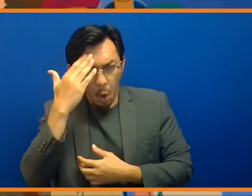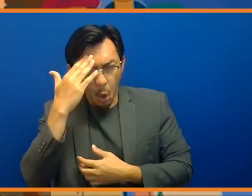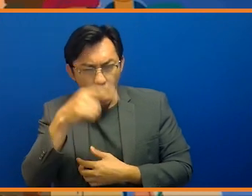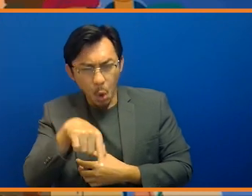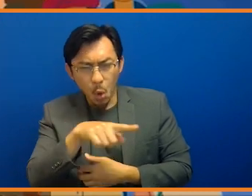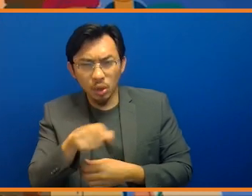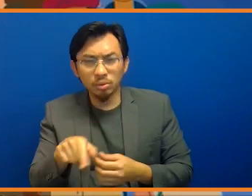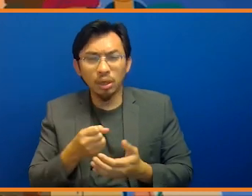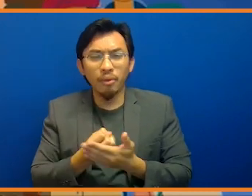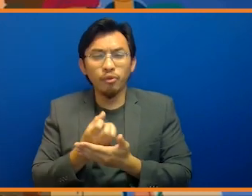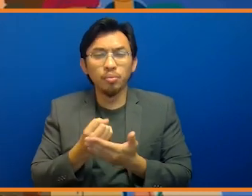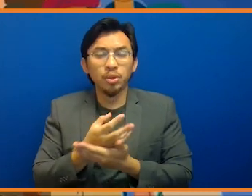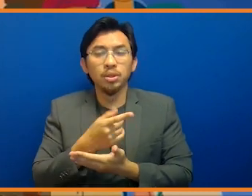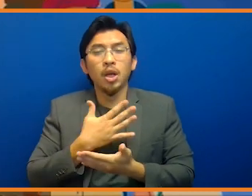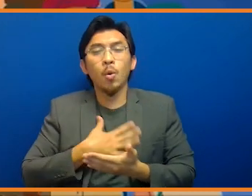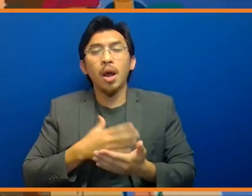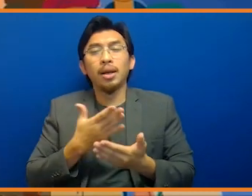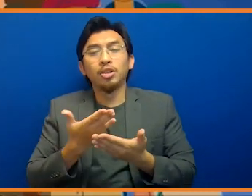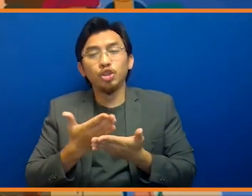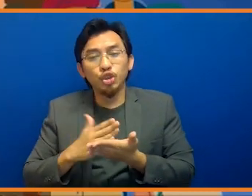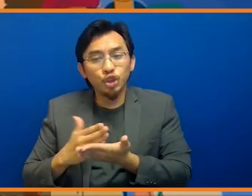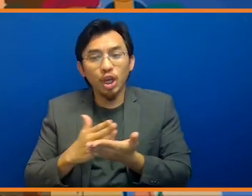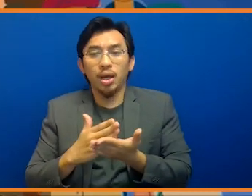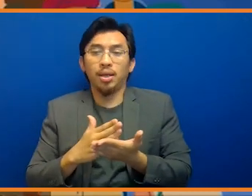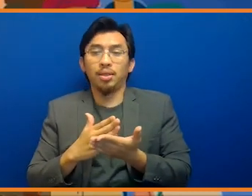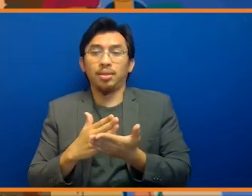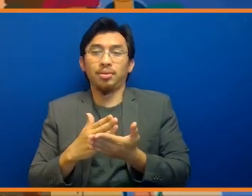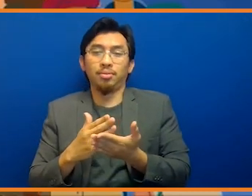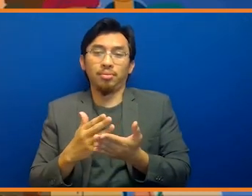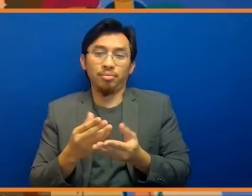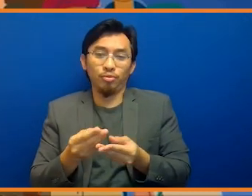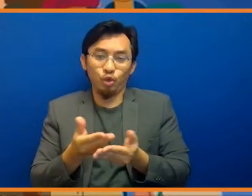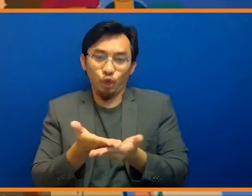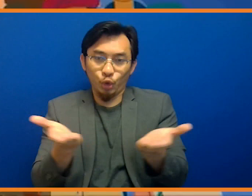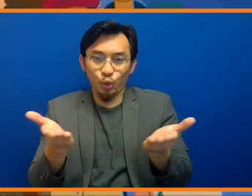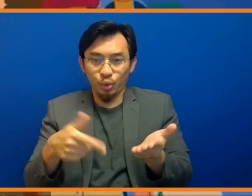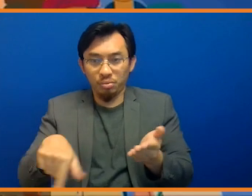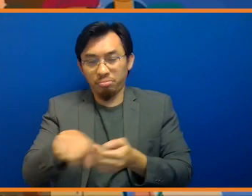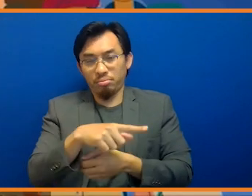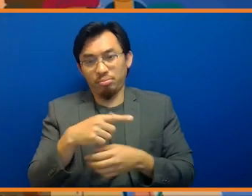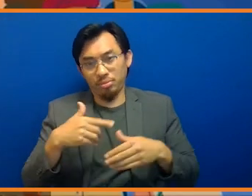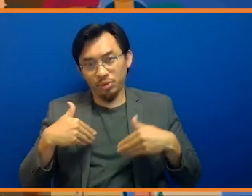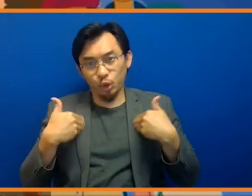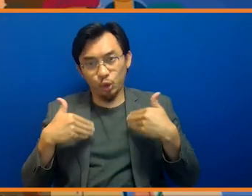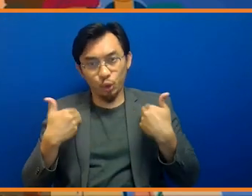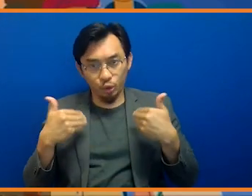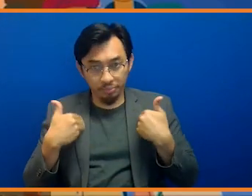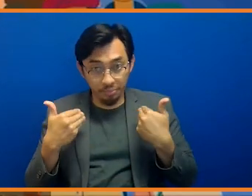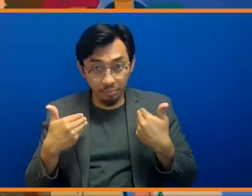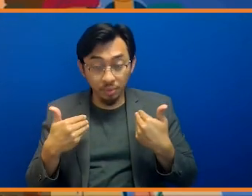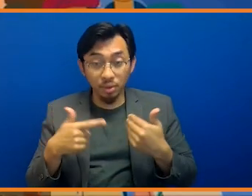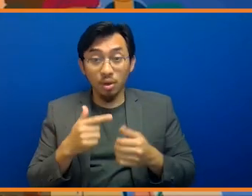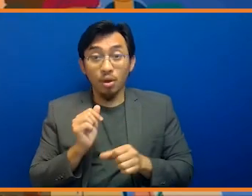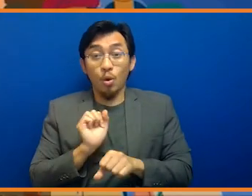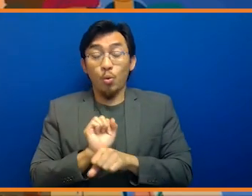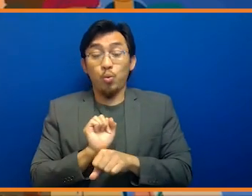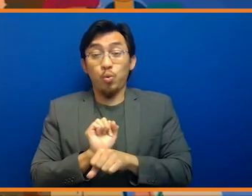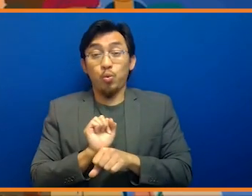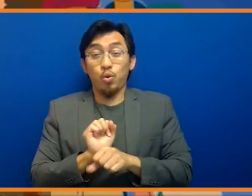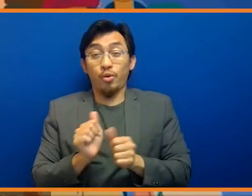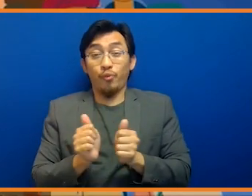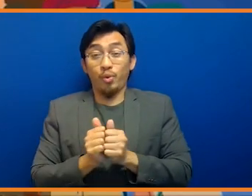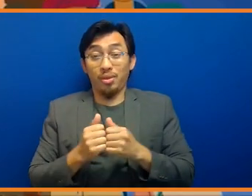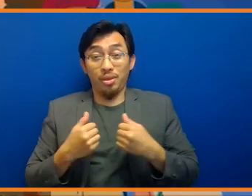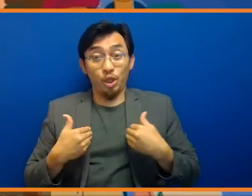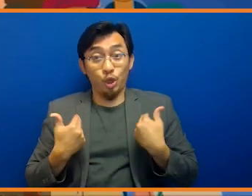But this is the message we want to share to you, that working with the youth, yeah, working with the youth